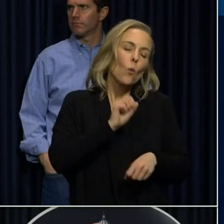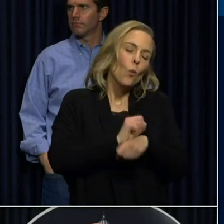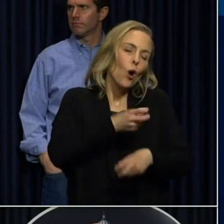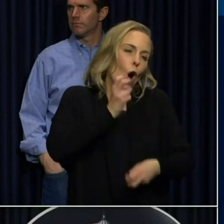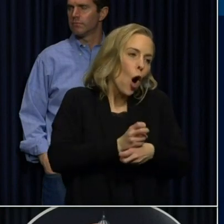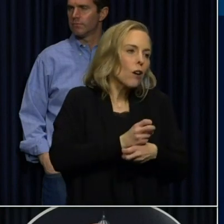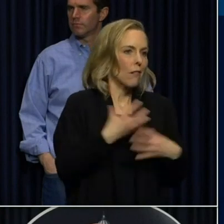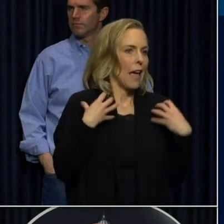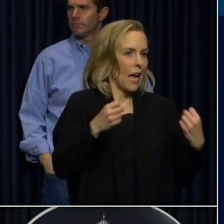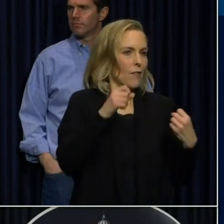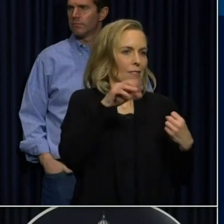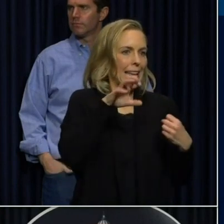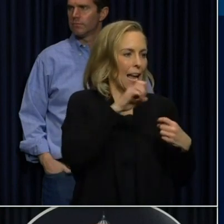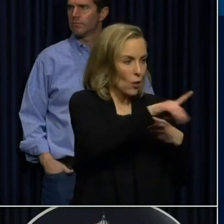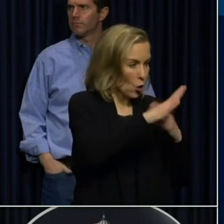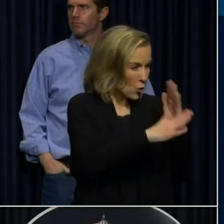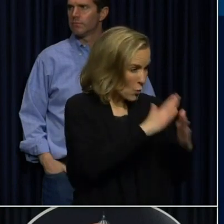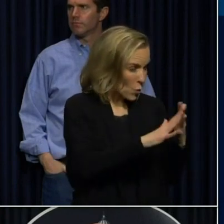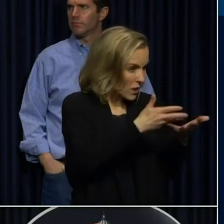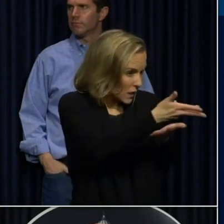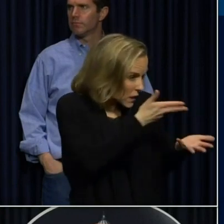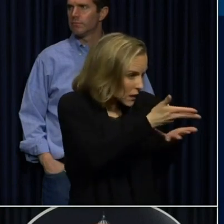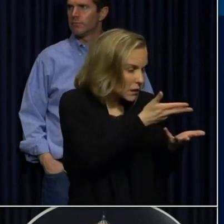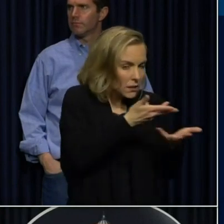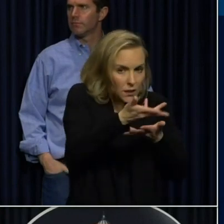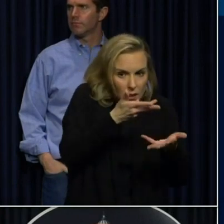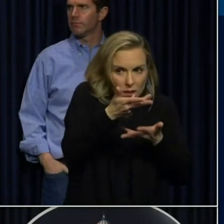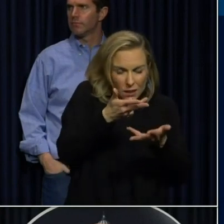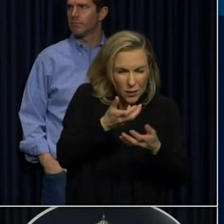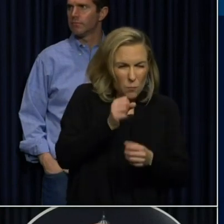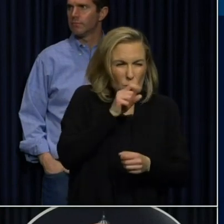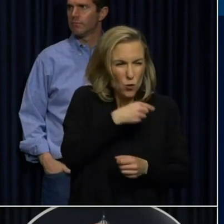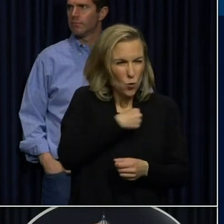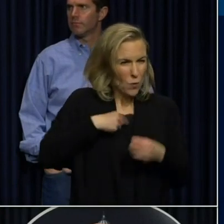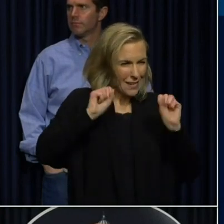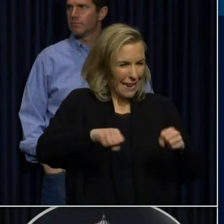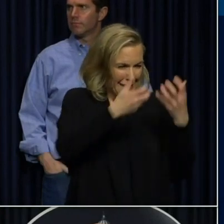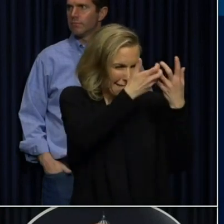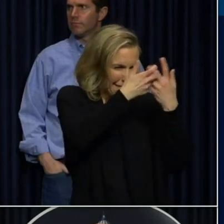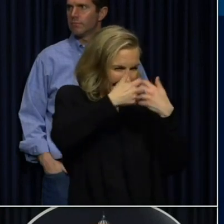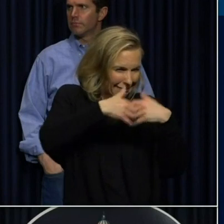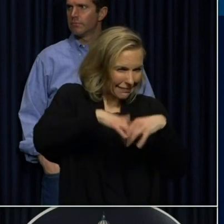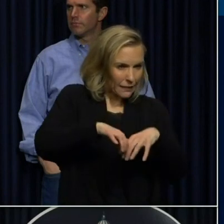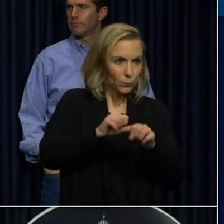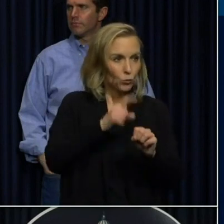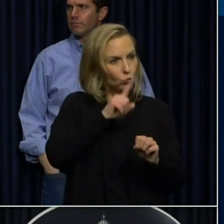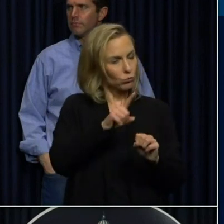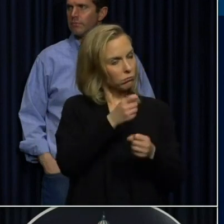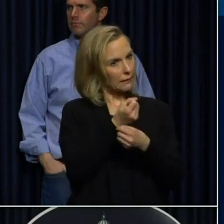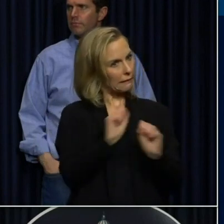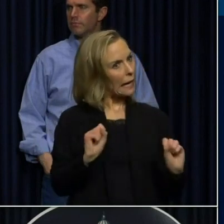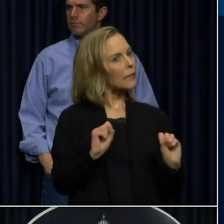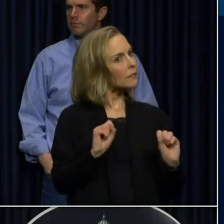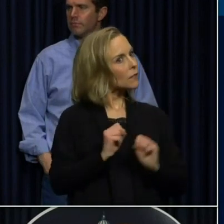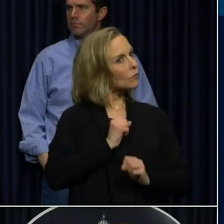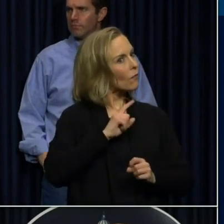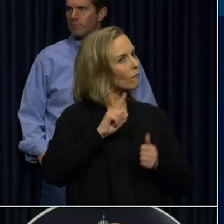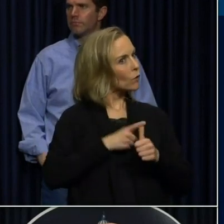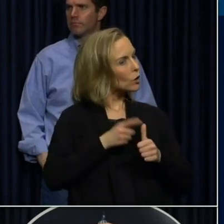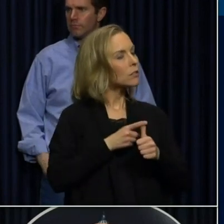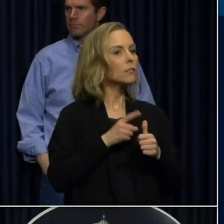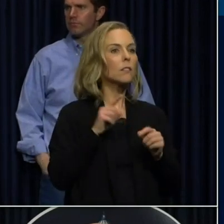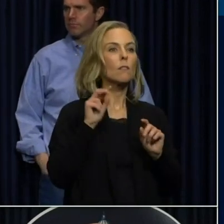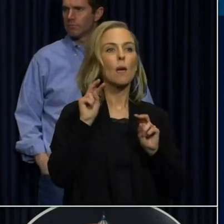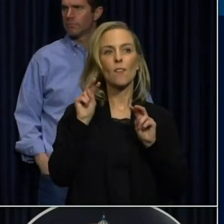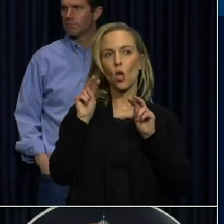and others to try to make sure we can start to do phase steps as soon as are reasonably safe. But remember, we're going to have to keep looking for that rate